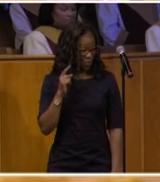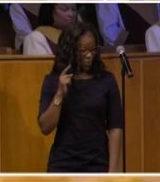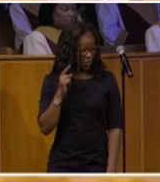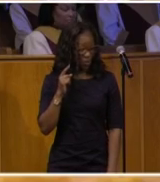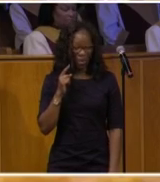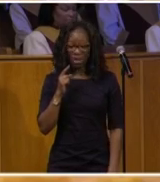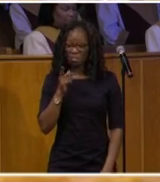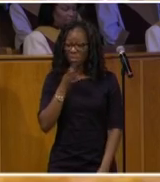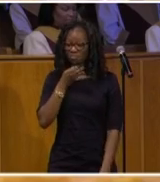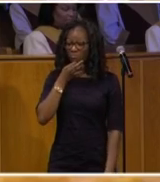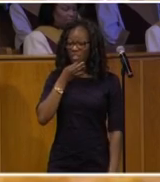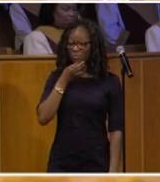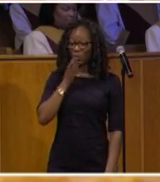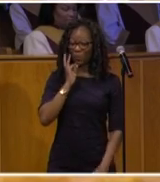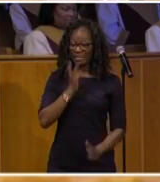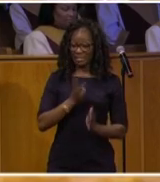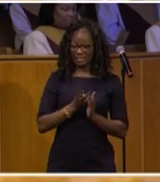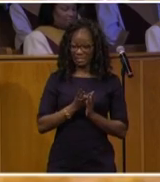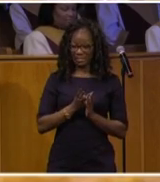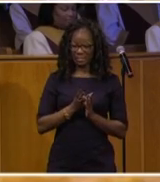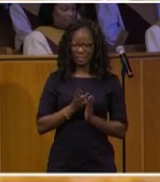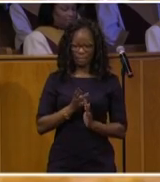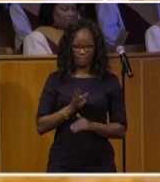being expert witness.